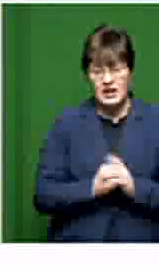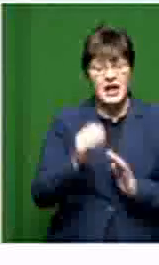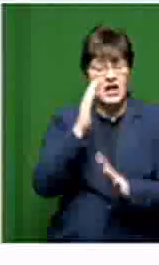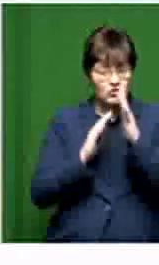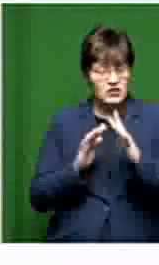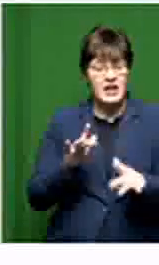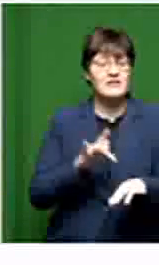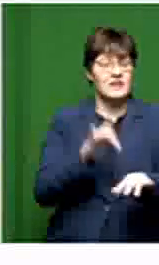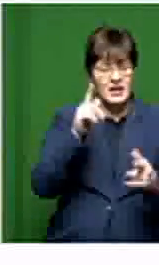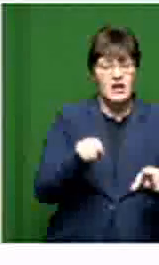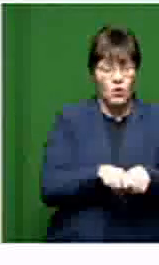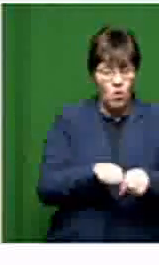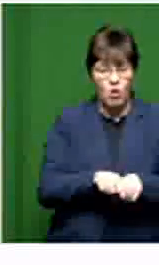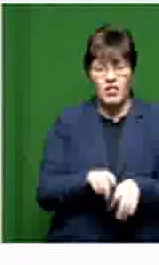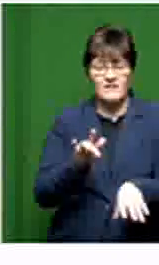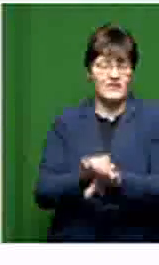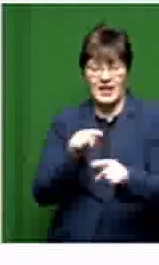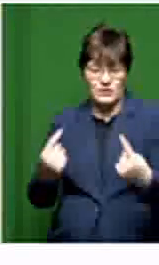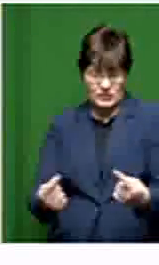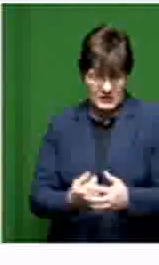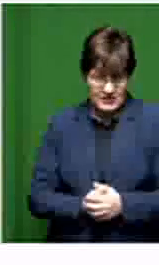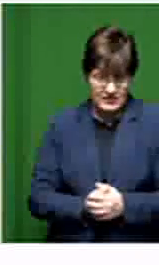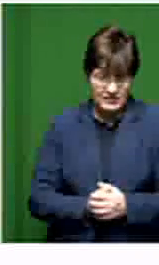both tangible and intangible.